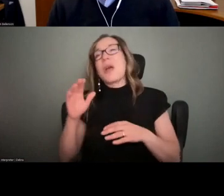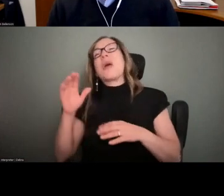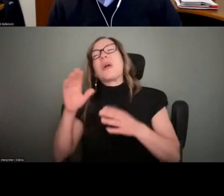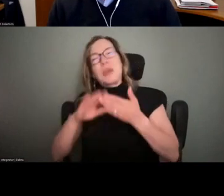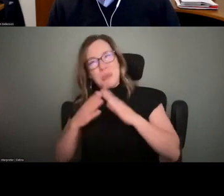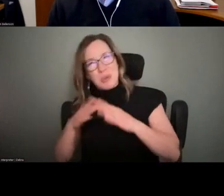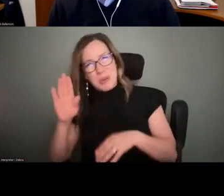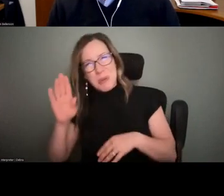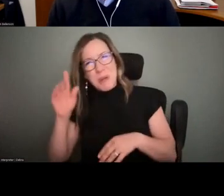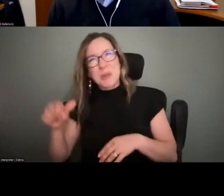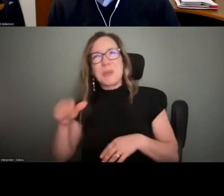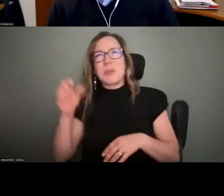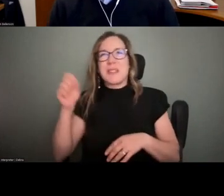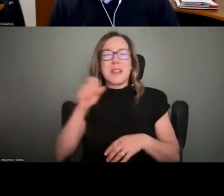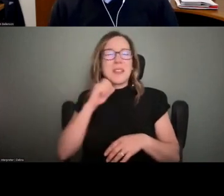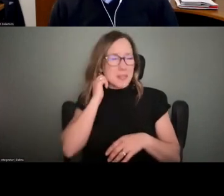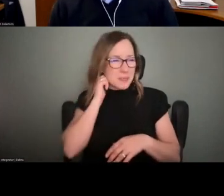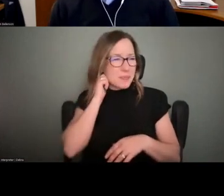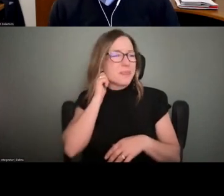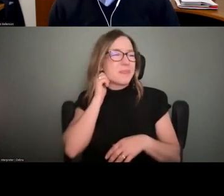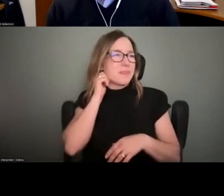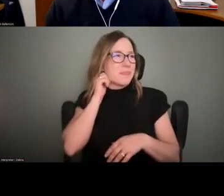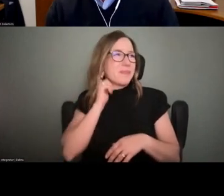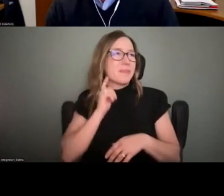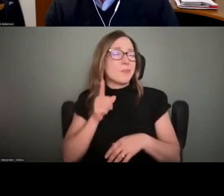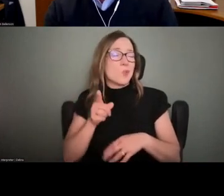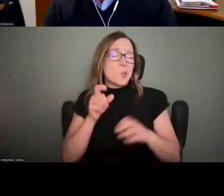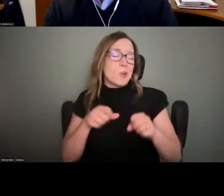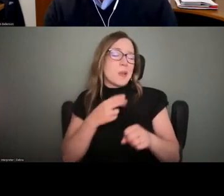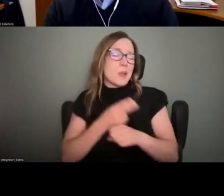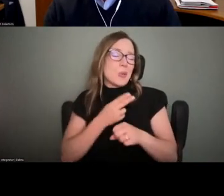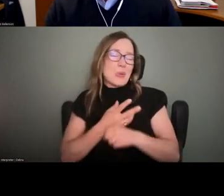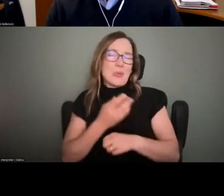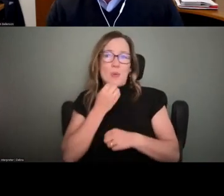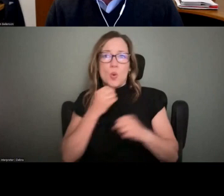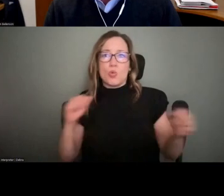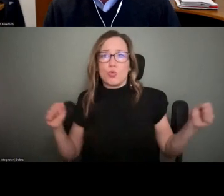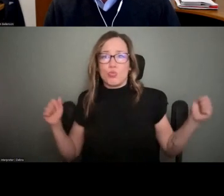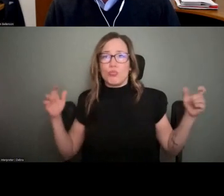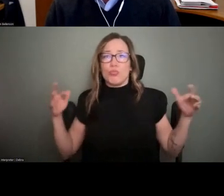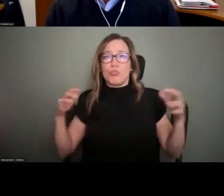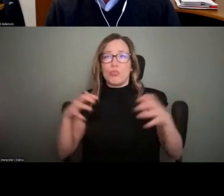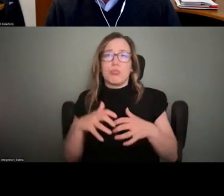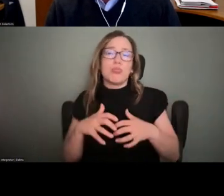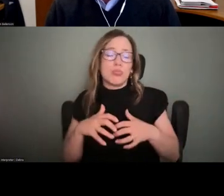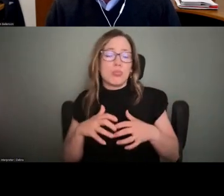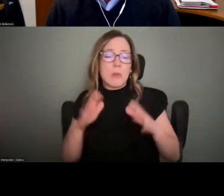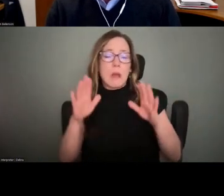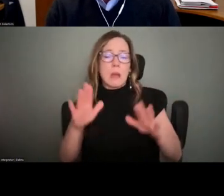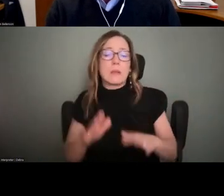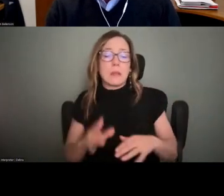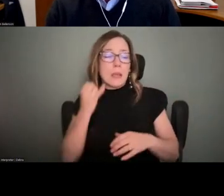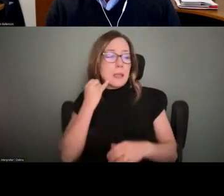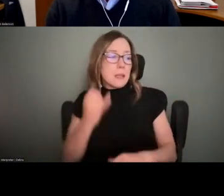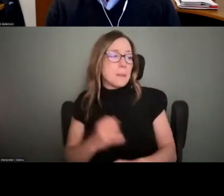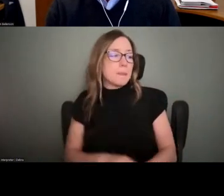barbecue, I love that. Again, anytime you can use food to bring people together is an excellent